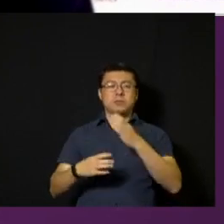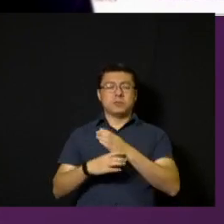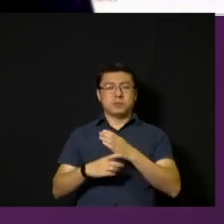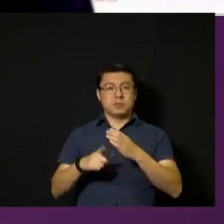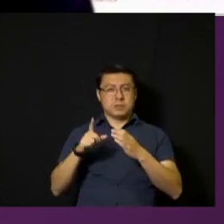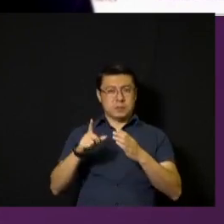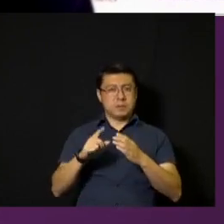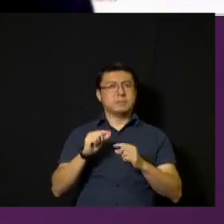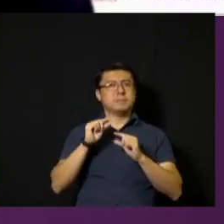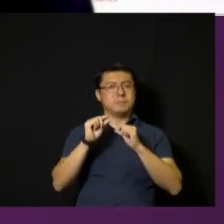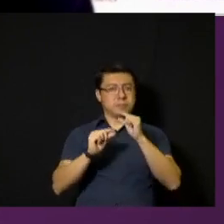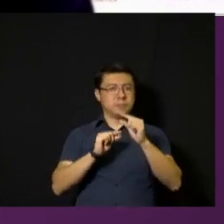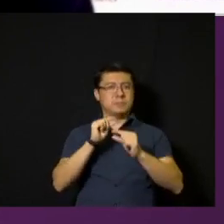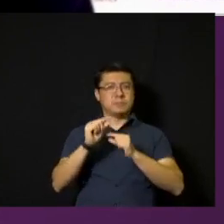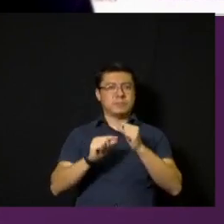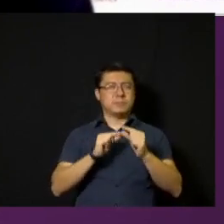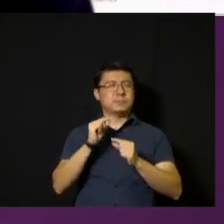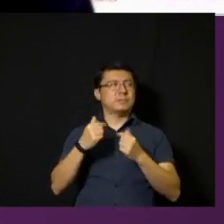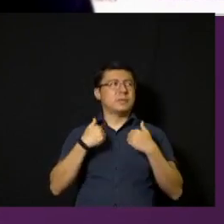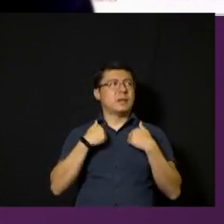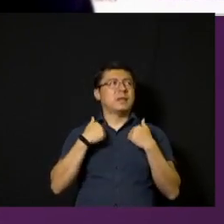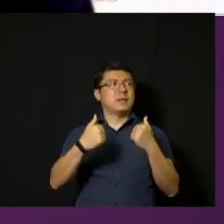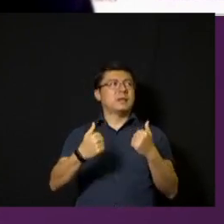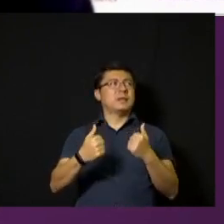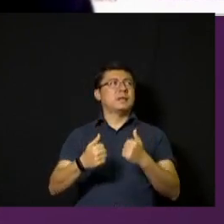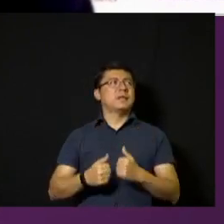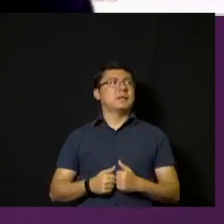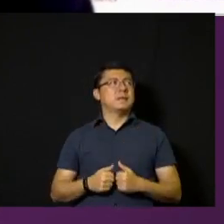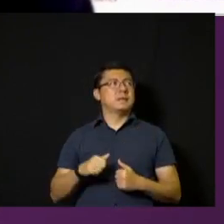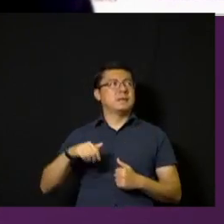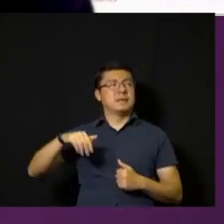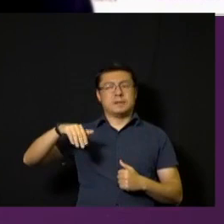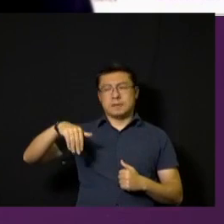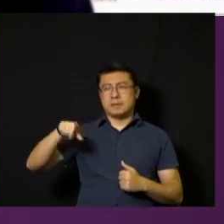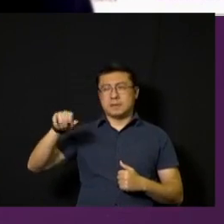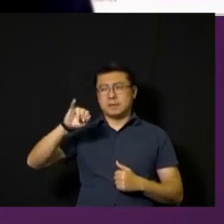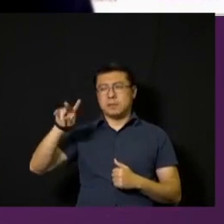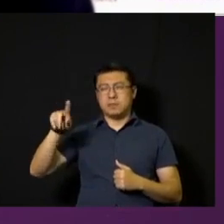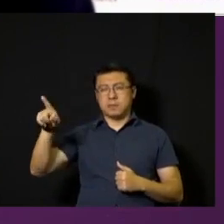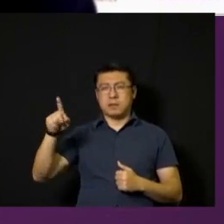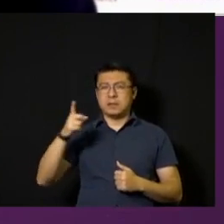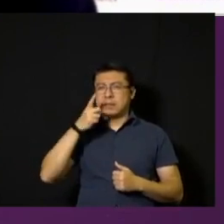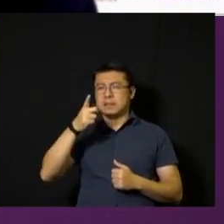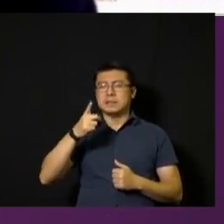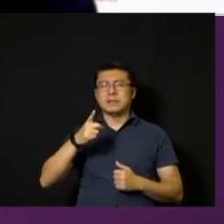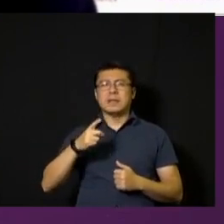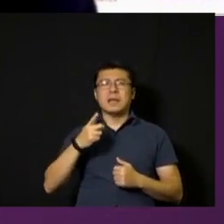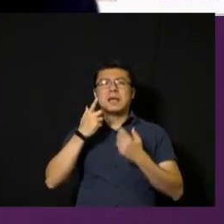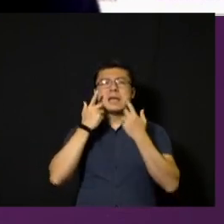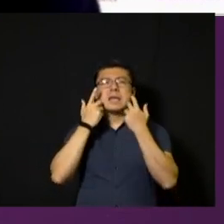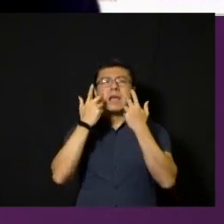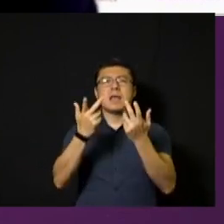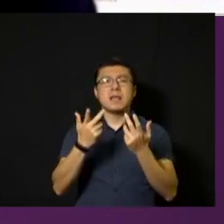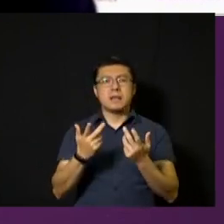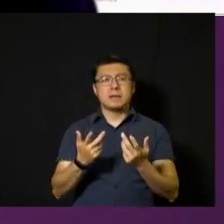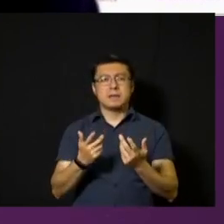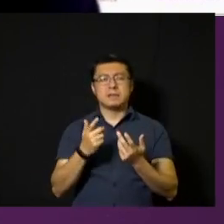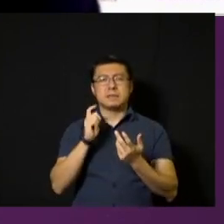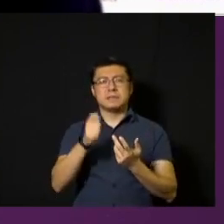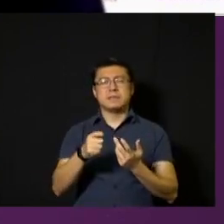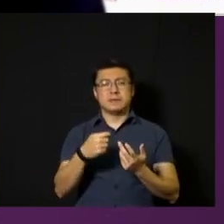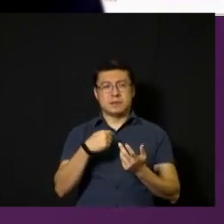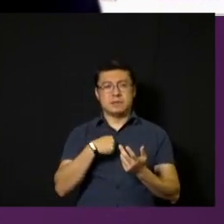things, you see the true panorama of intention. I've heard Jorge talking about intention. Yes, I